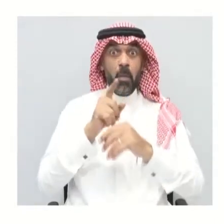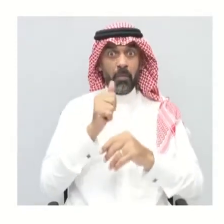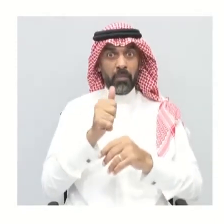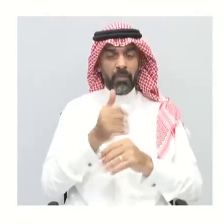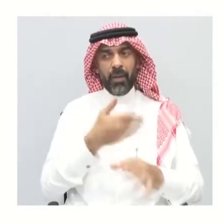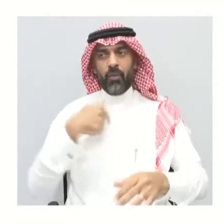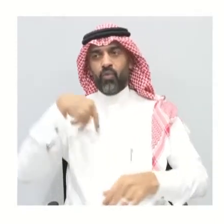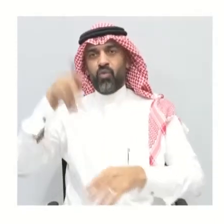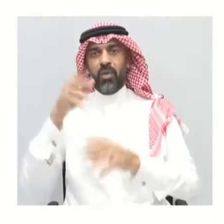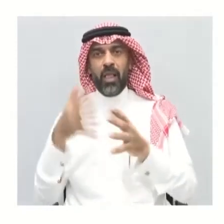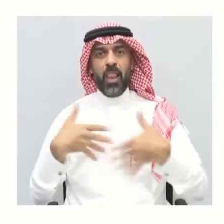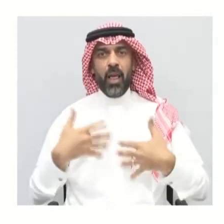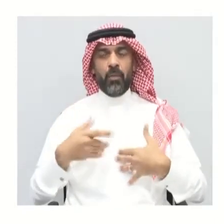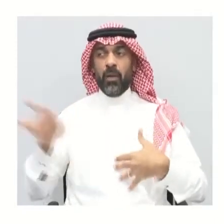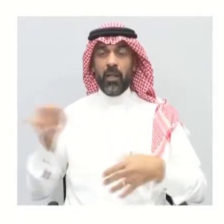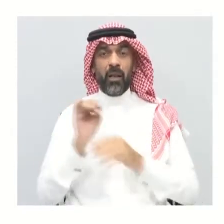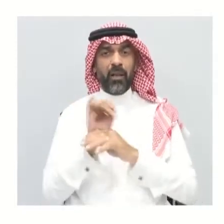Hey, wait for me.